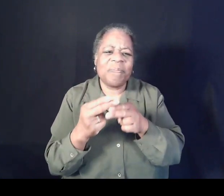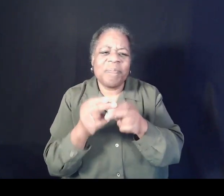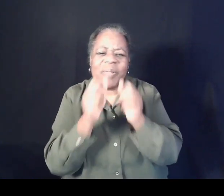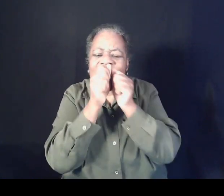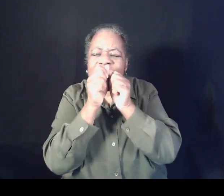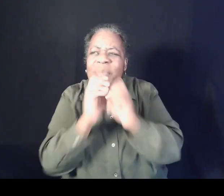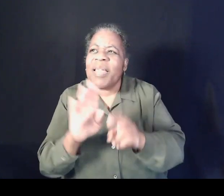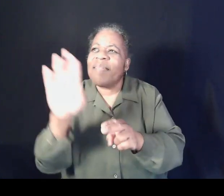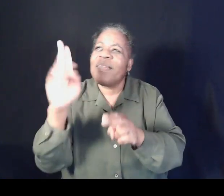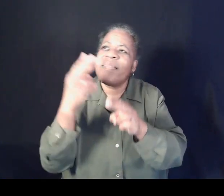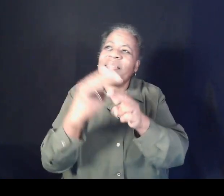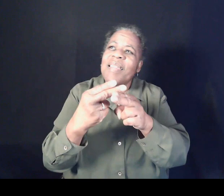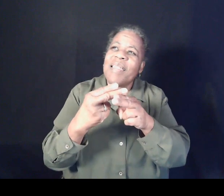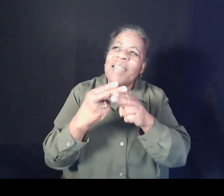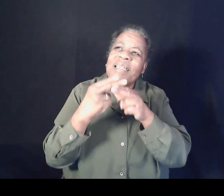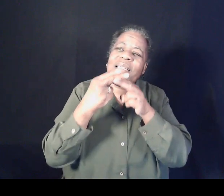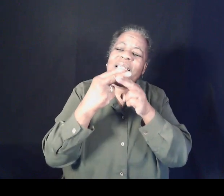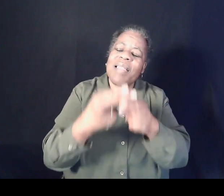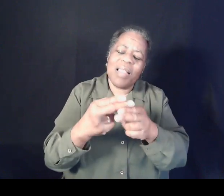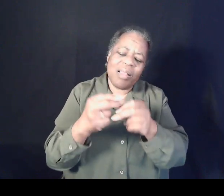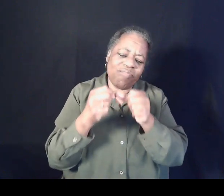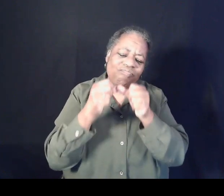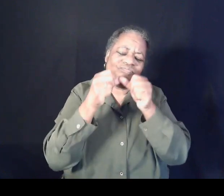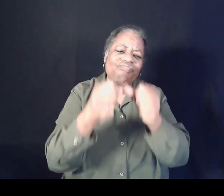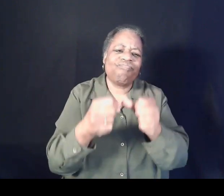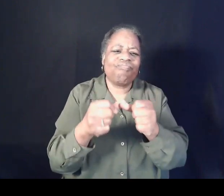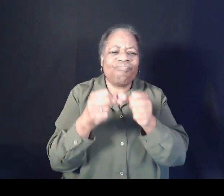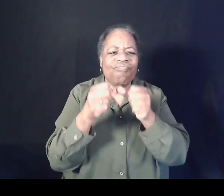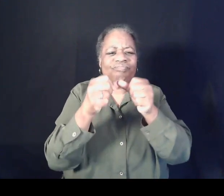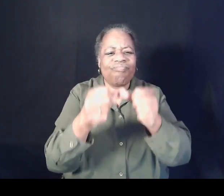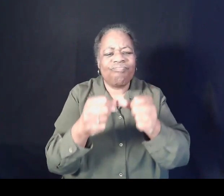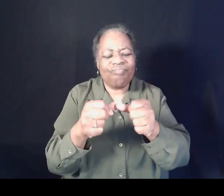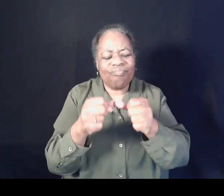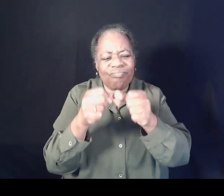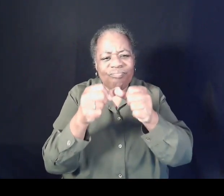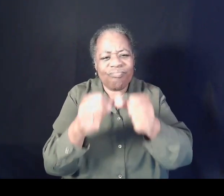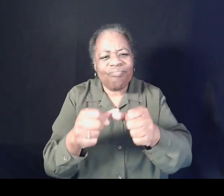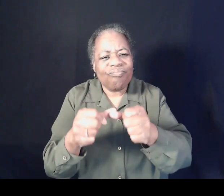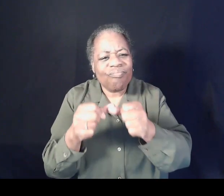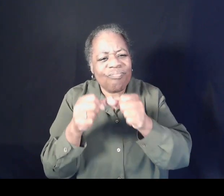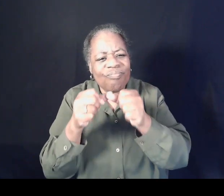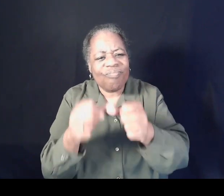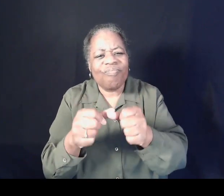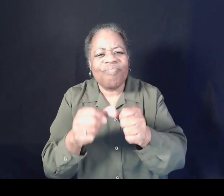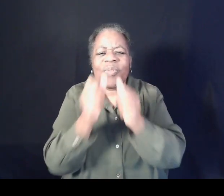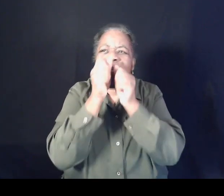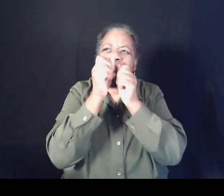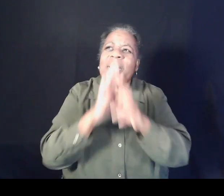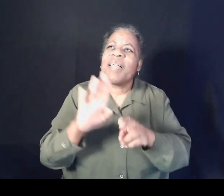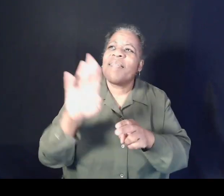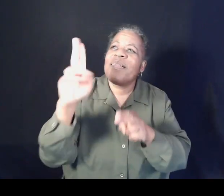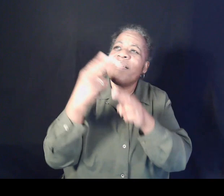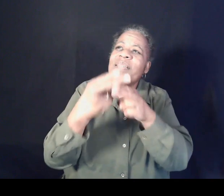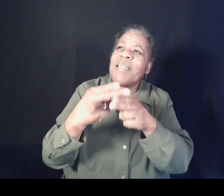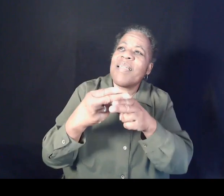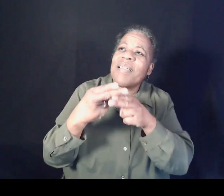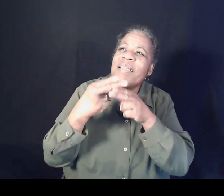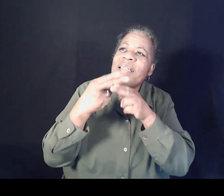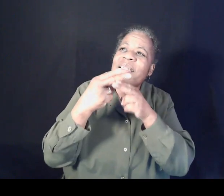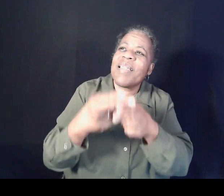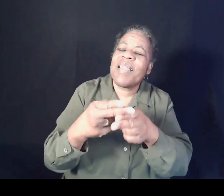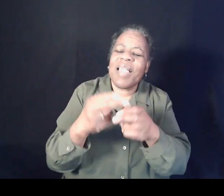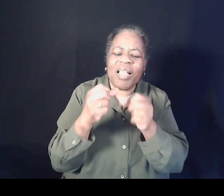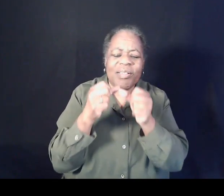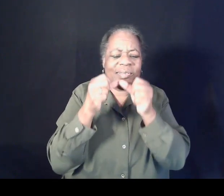Chance I get, I bless your name. chance I get, I